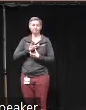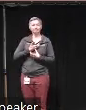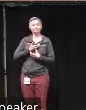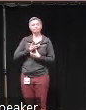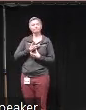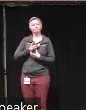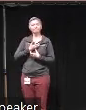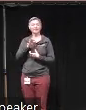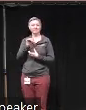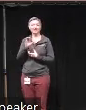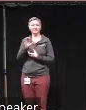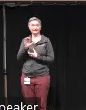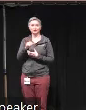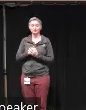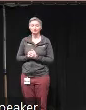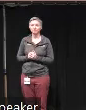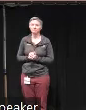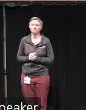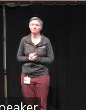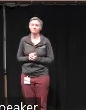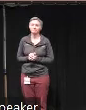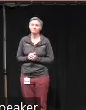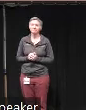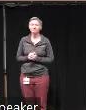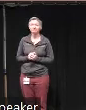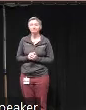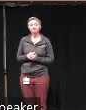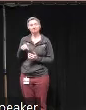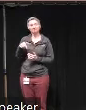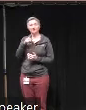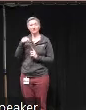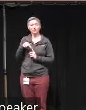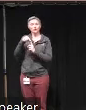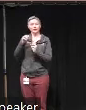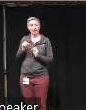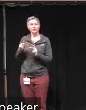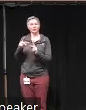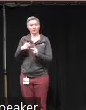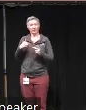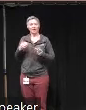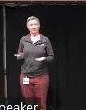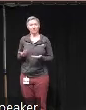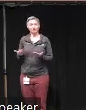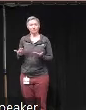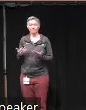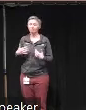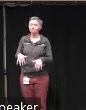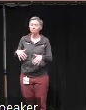to our faculty. And you know, this is a unique opportunity that we have such a